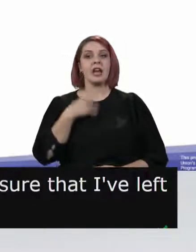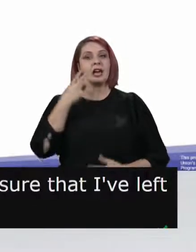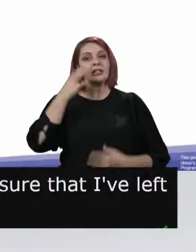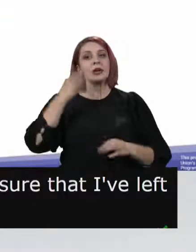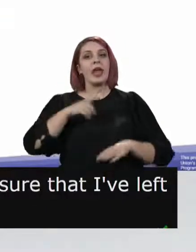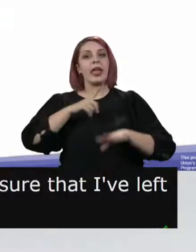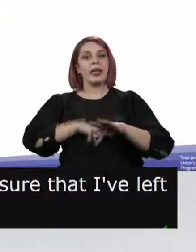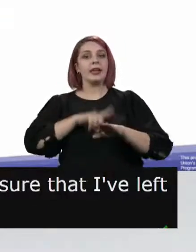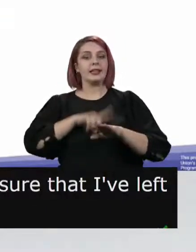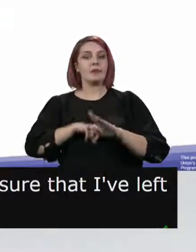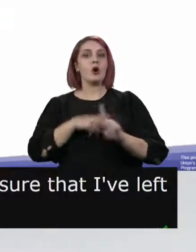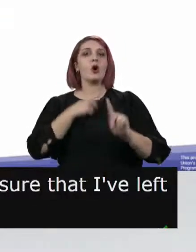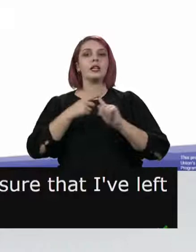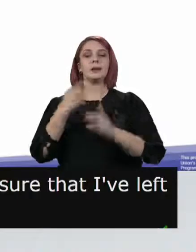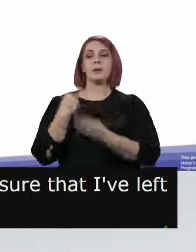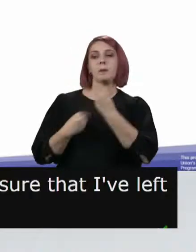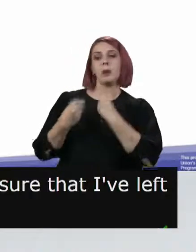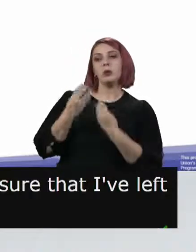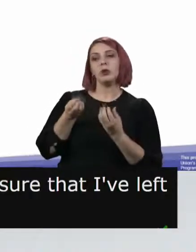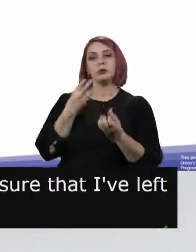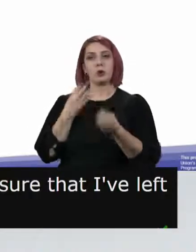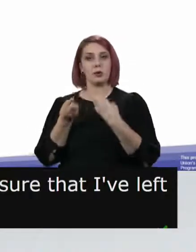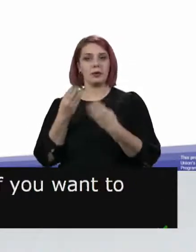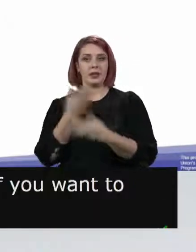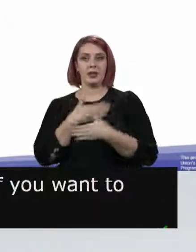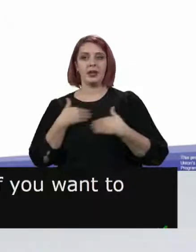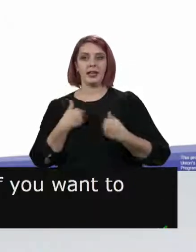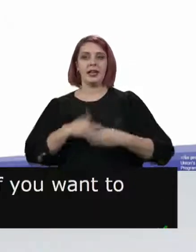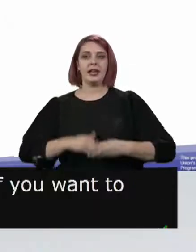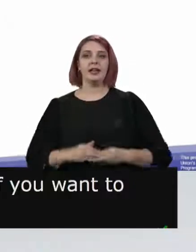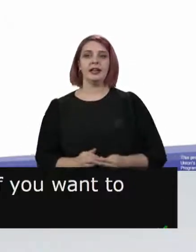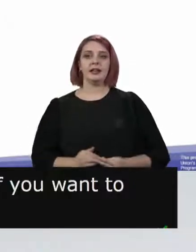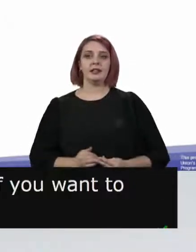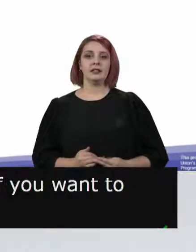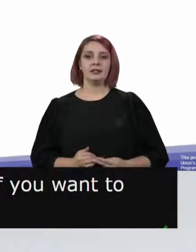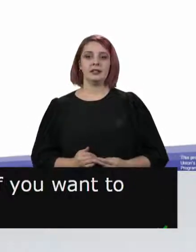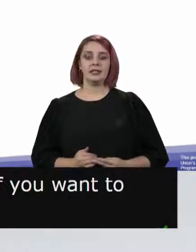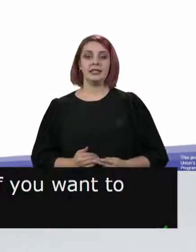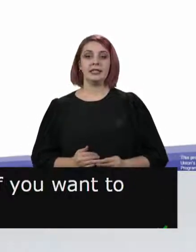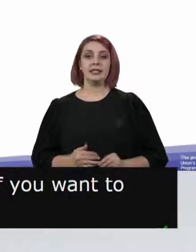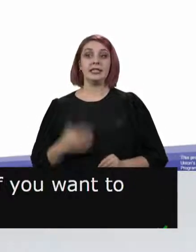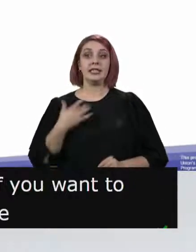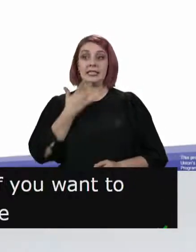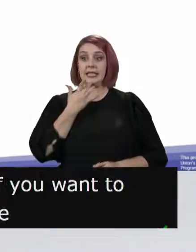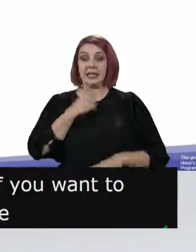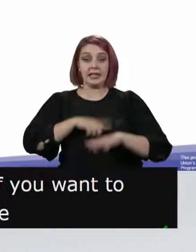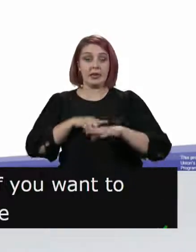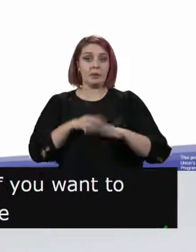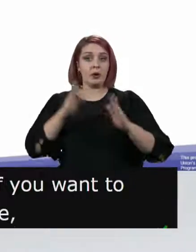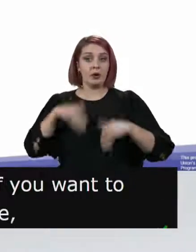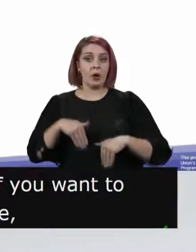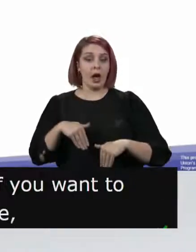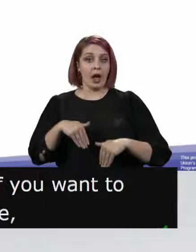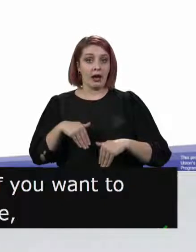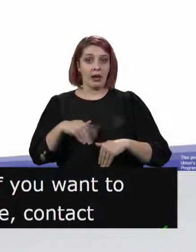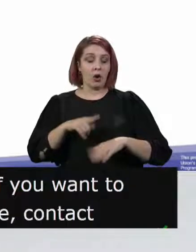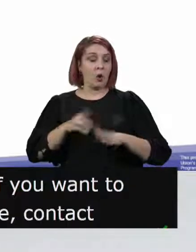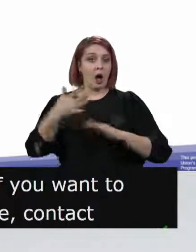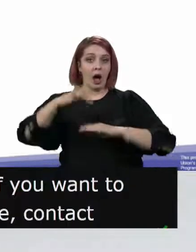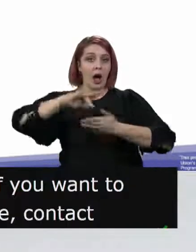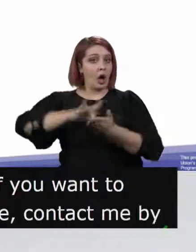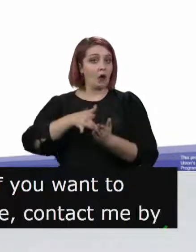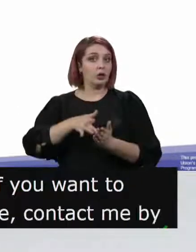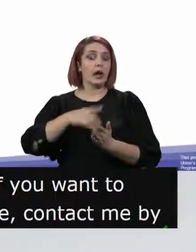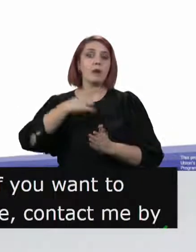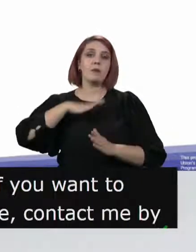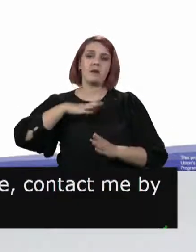If you want to know more, if we run out of time today, do please contact me by email or through various